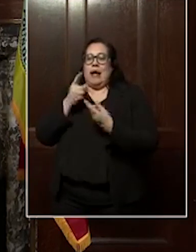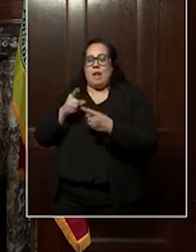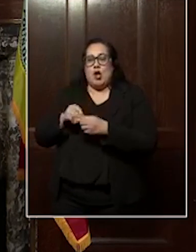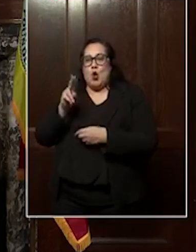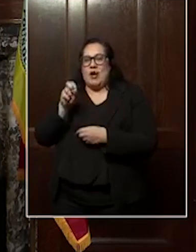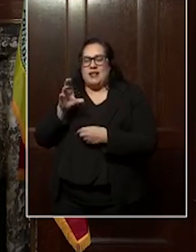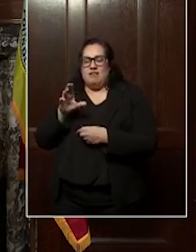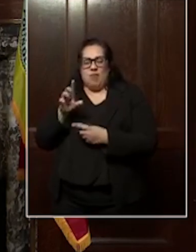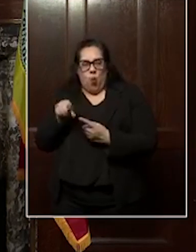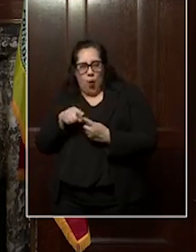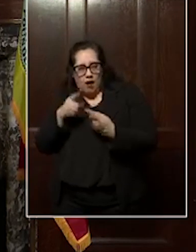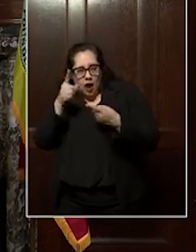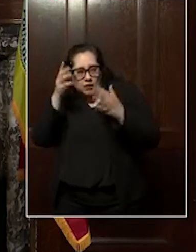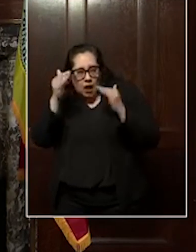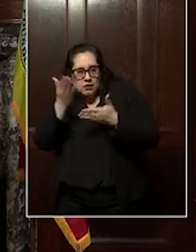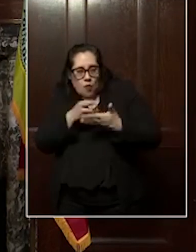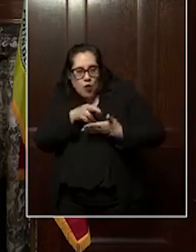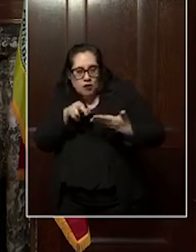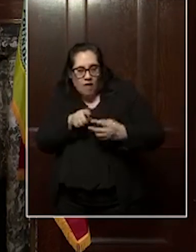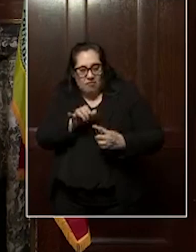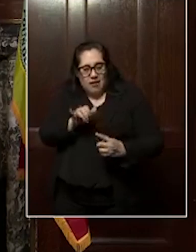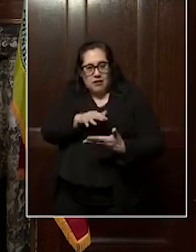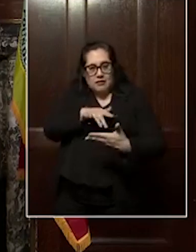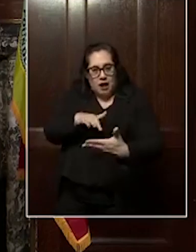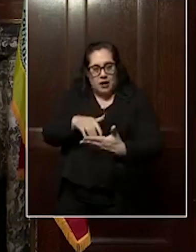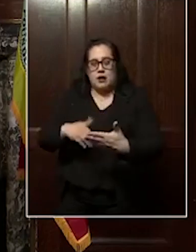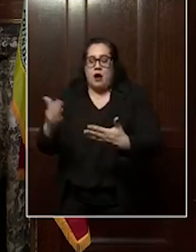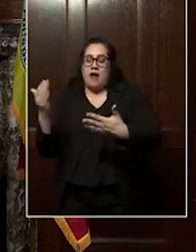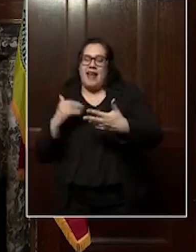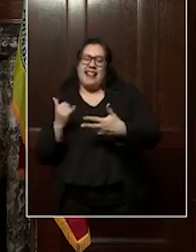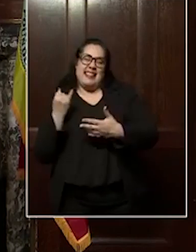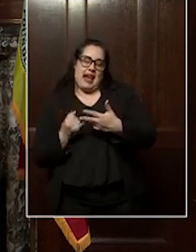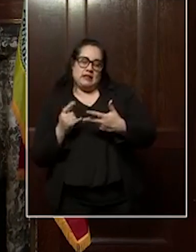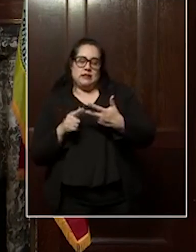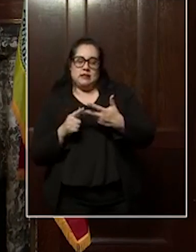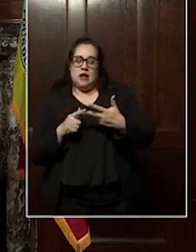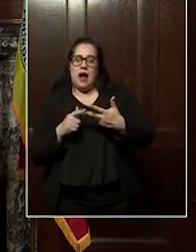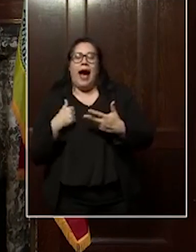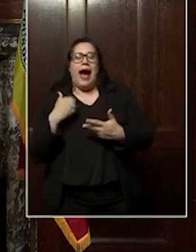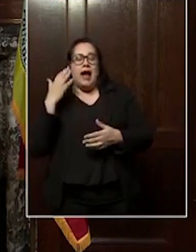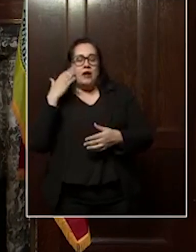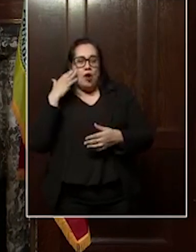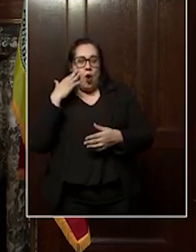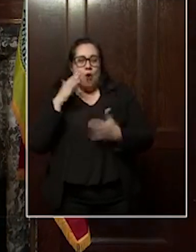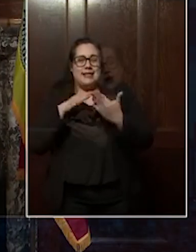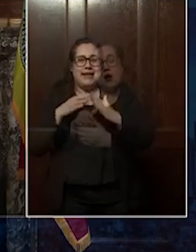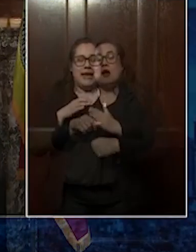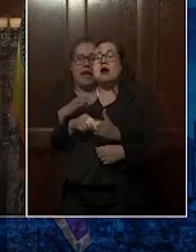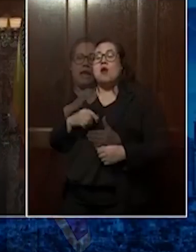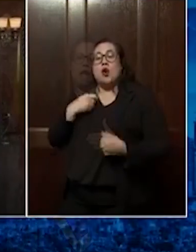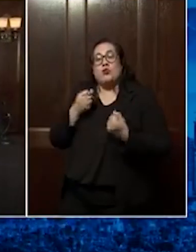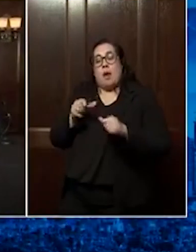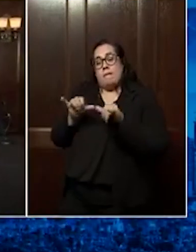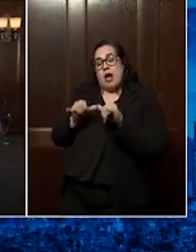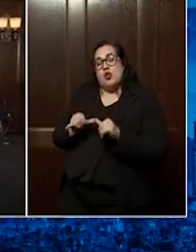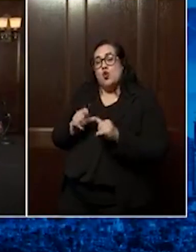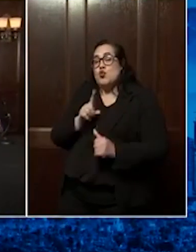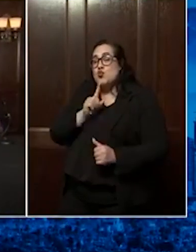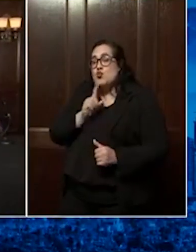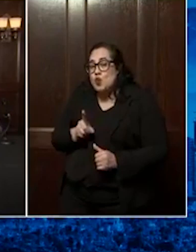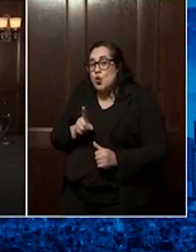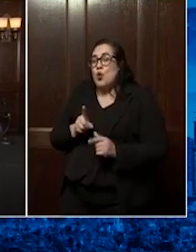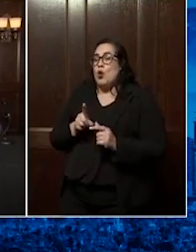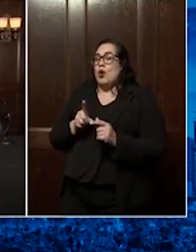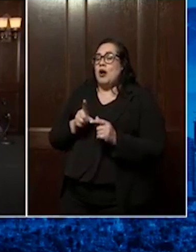we expect some of those results from that study? Yes, so what we're trying to do in this study is try to measure the true